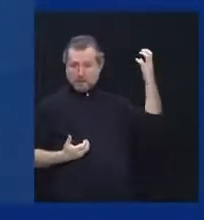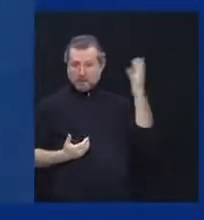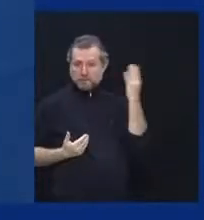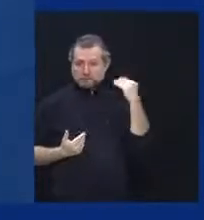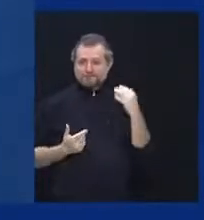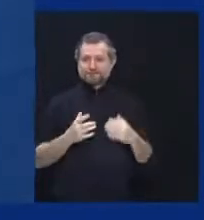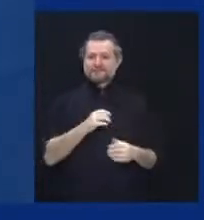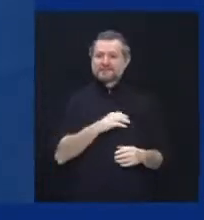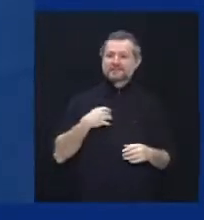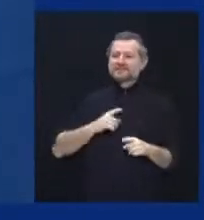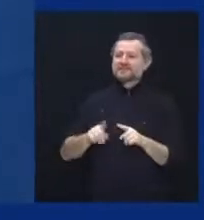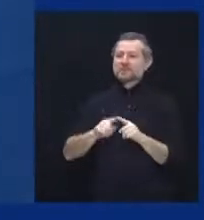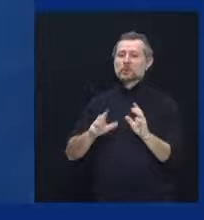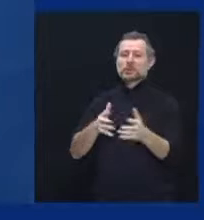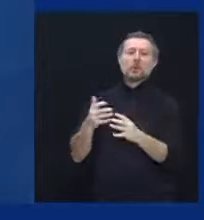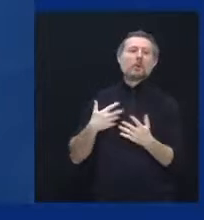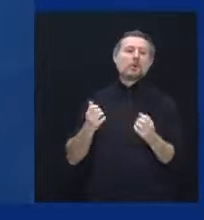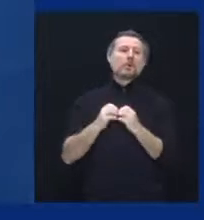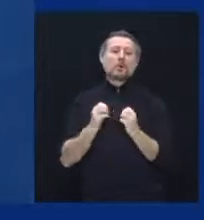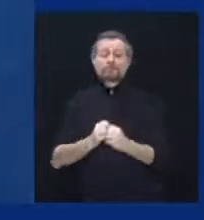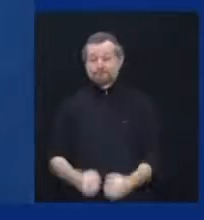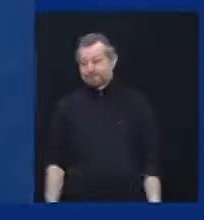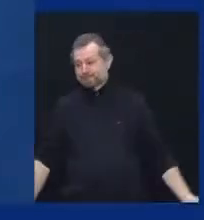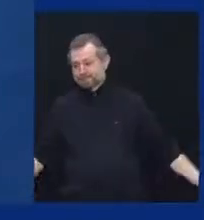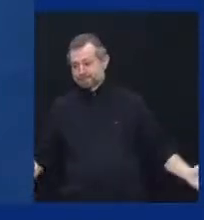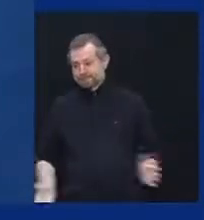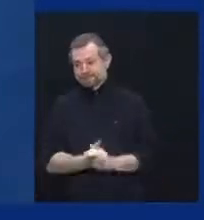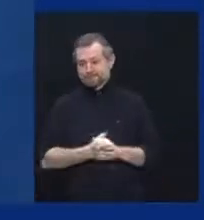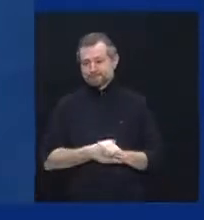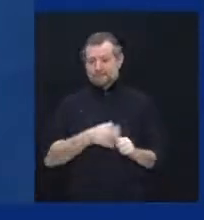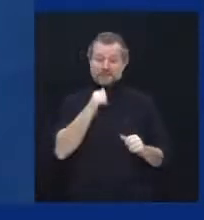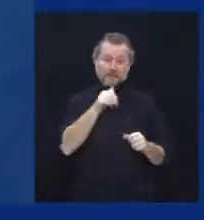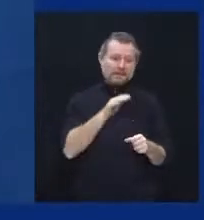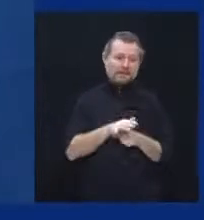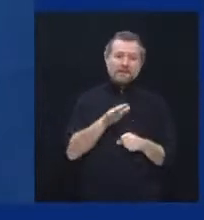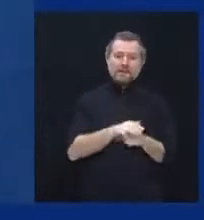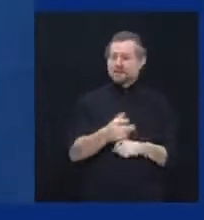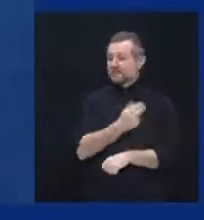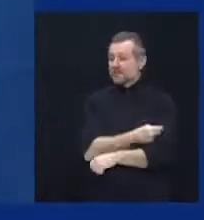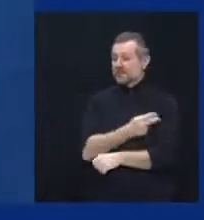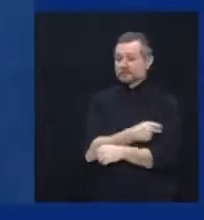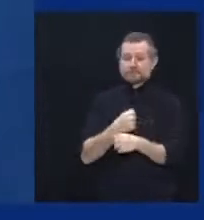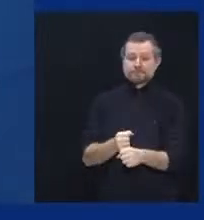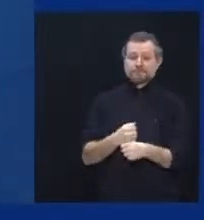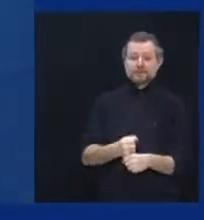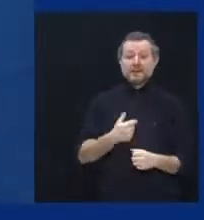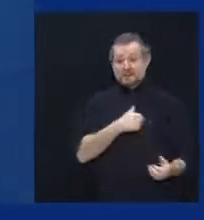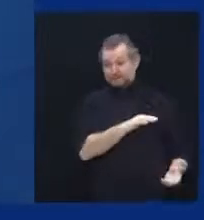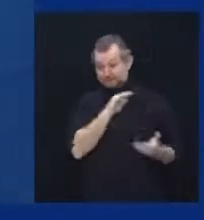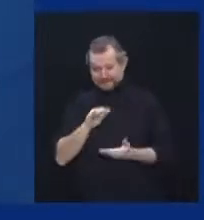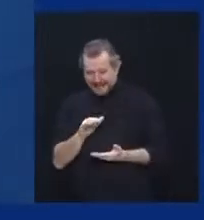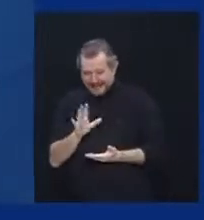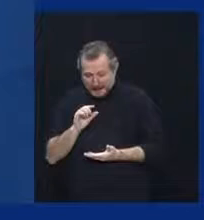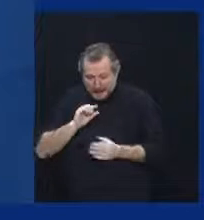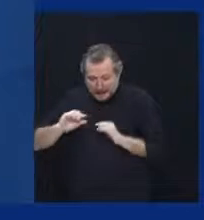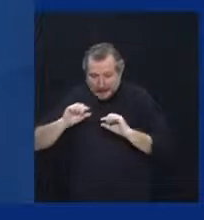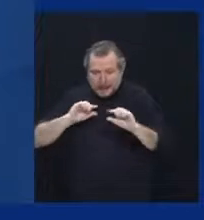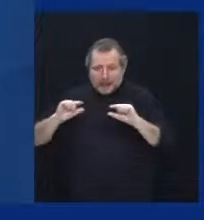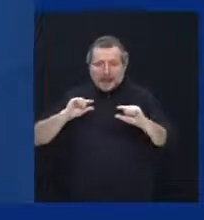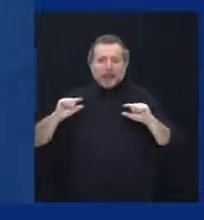it. The vaccine is scarce. We are rationing the vaccine. That is what we are